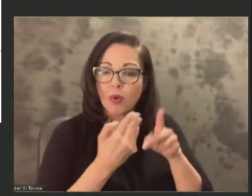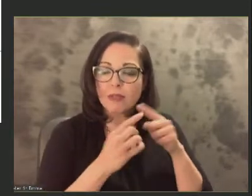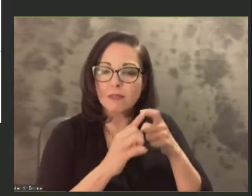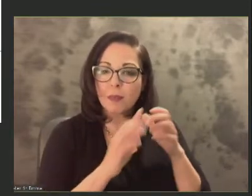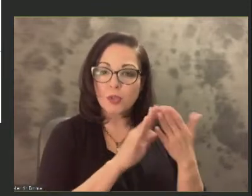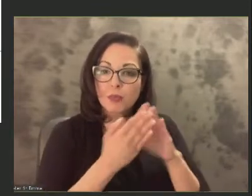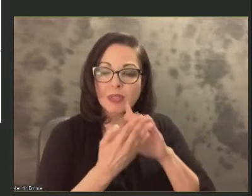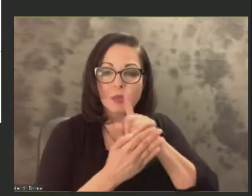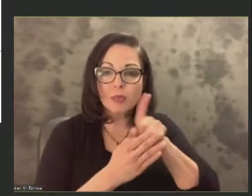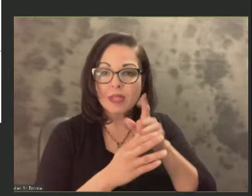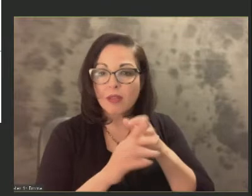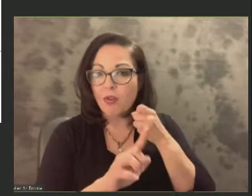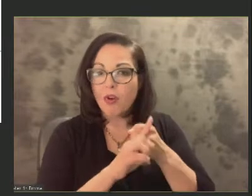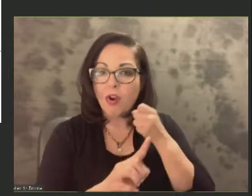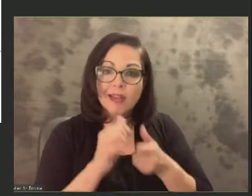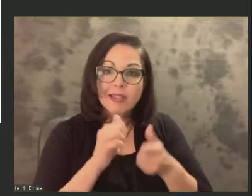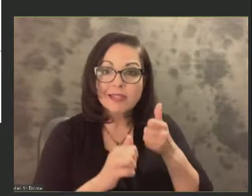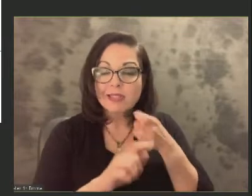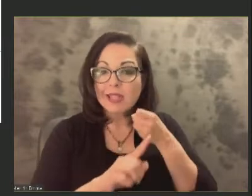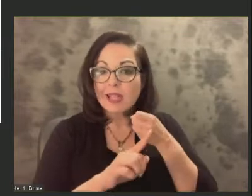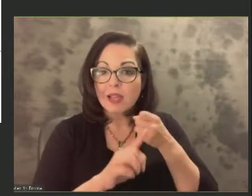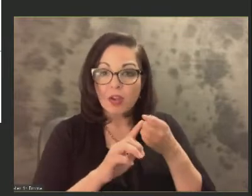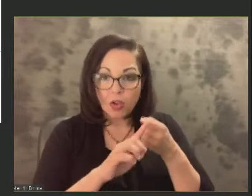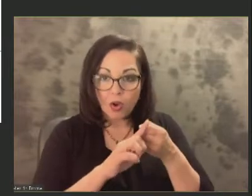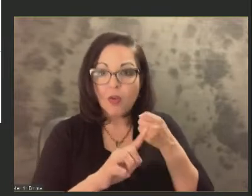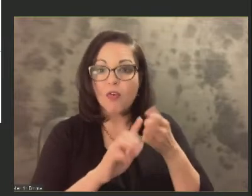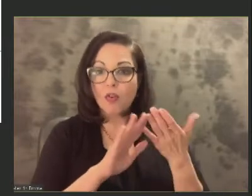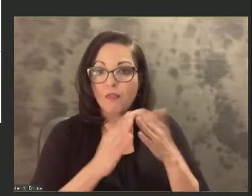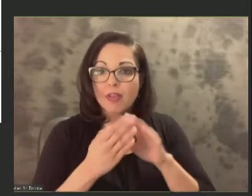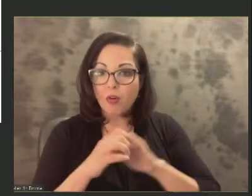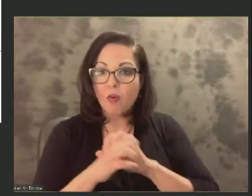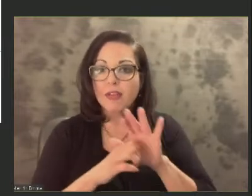hardest hit by COVID-19.